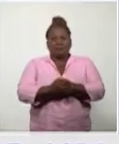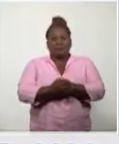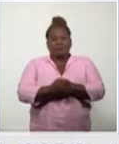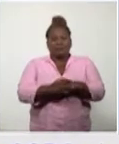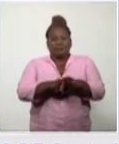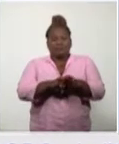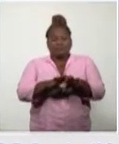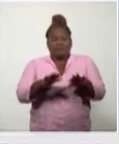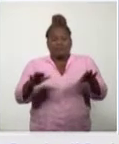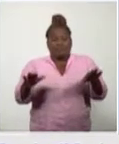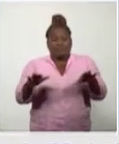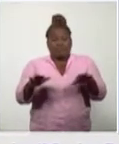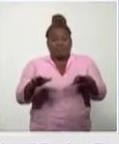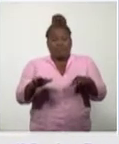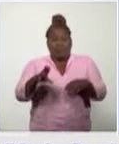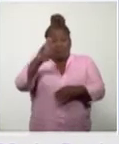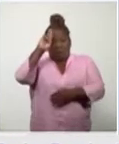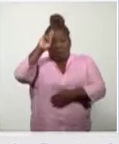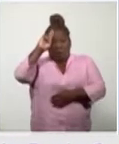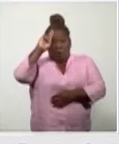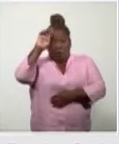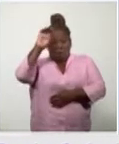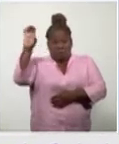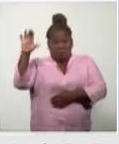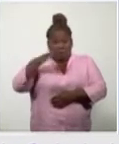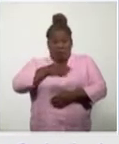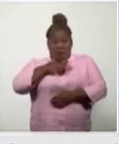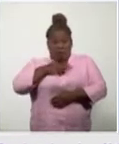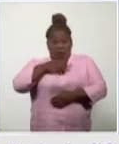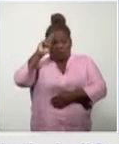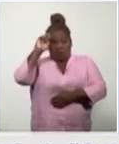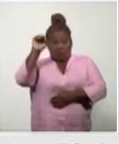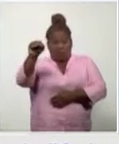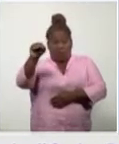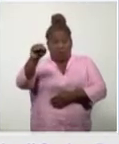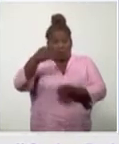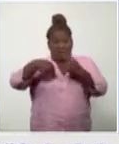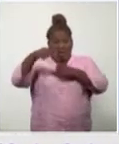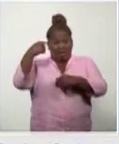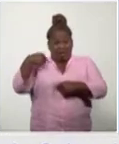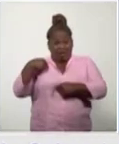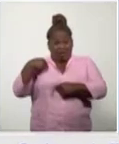Until midnight last night, we were keeping in our hospitals